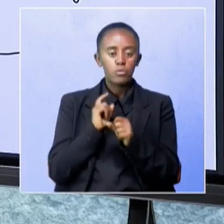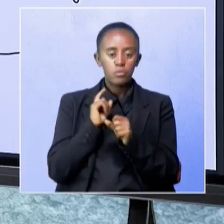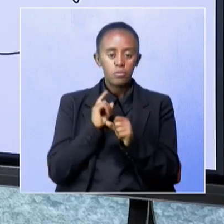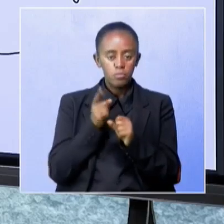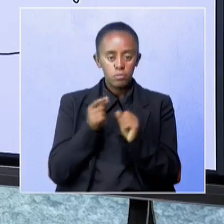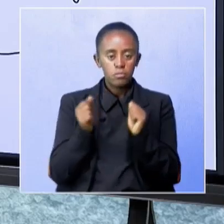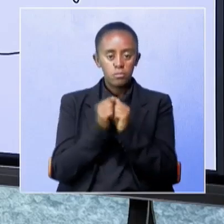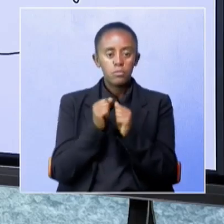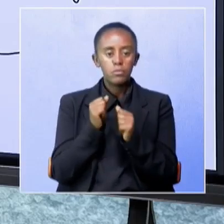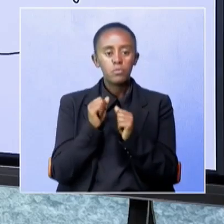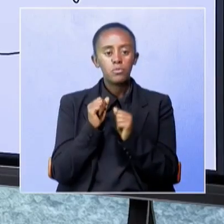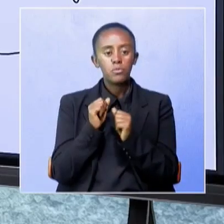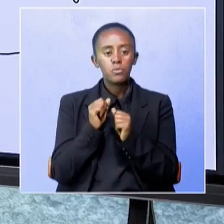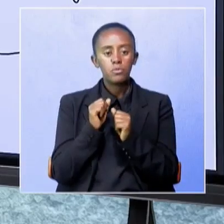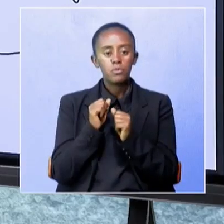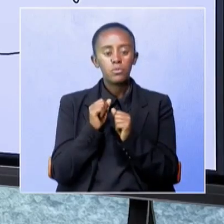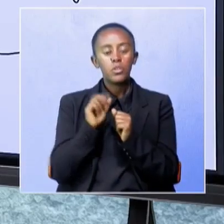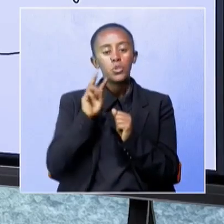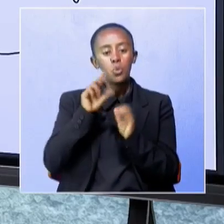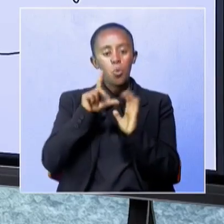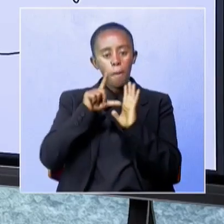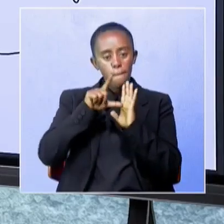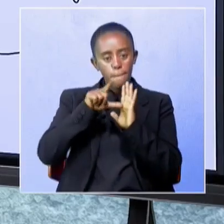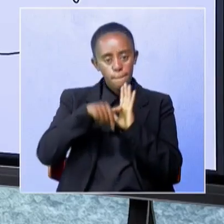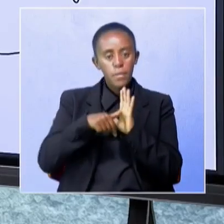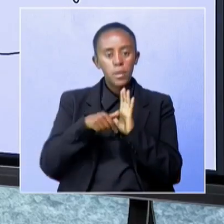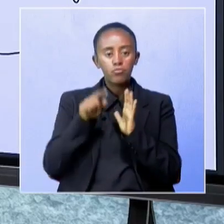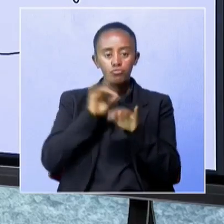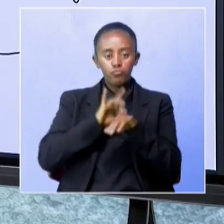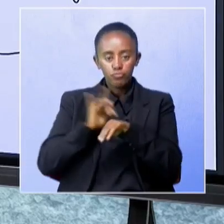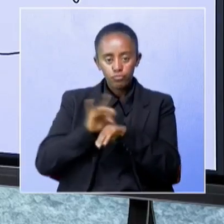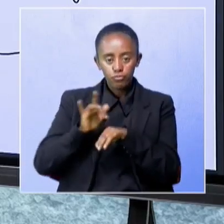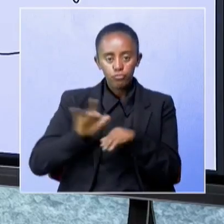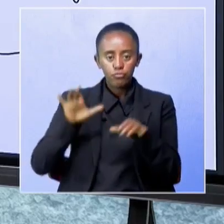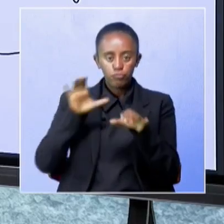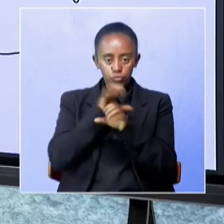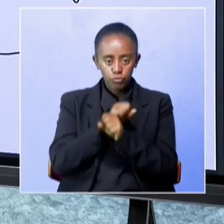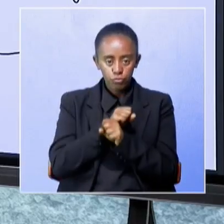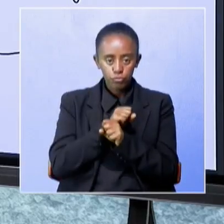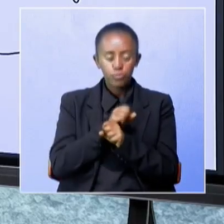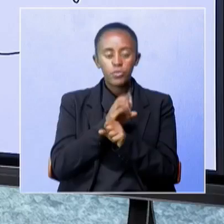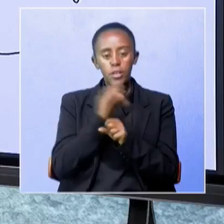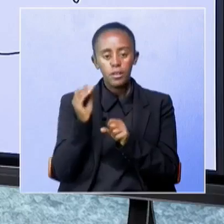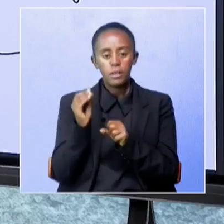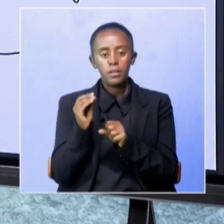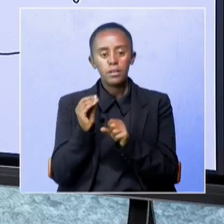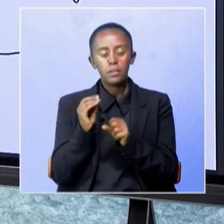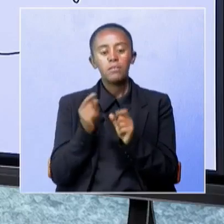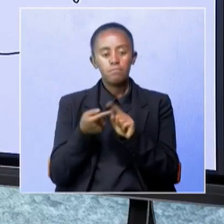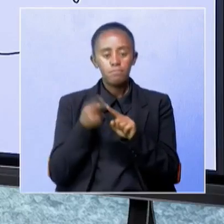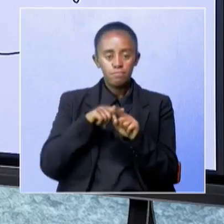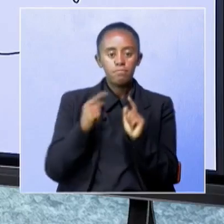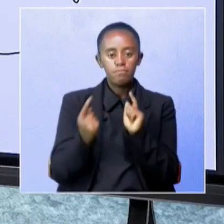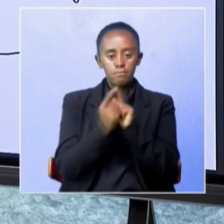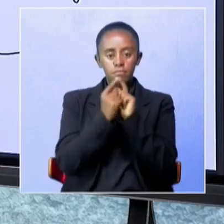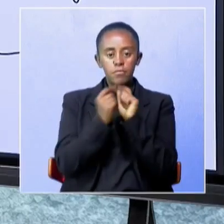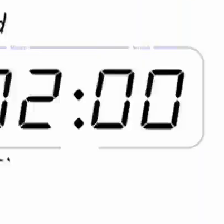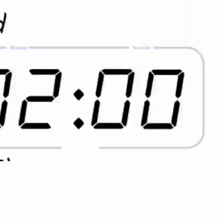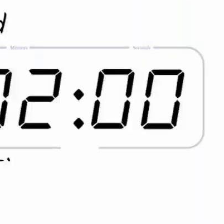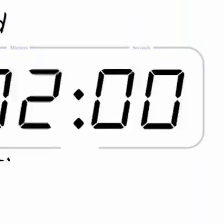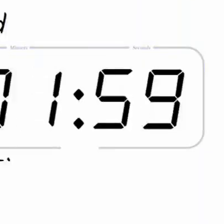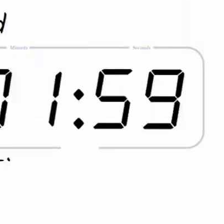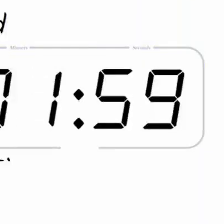together. I will give you 2 minutes to complete this exercise and then we'll come back and do it together.